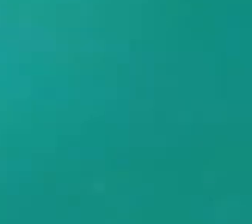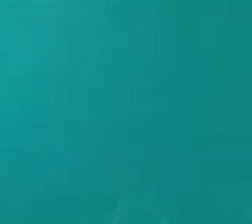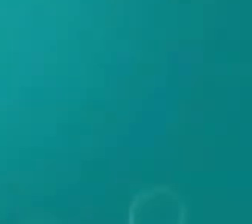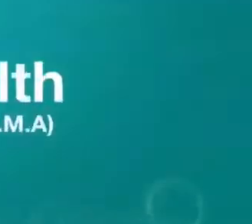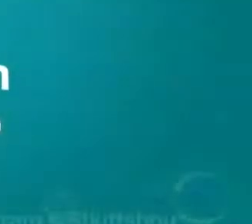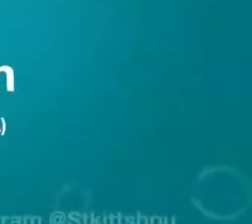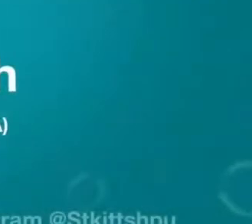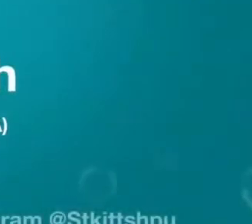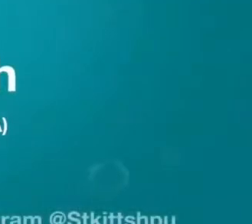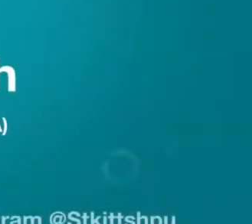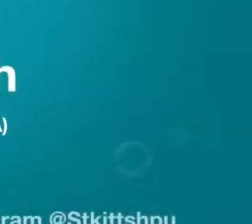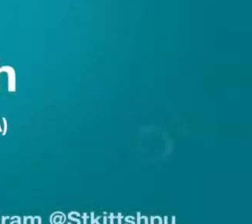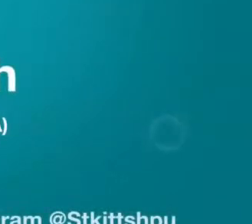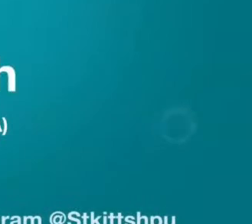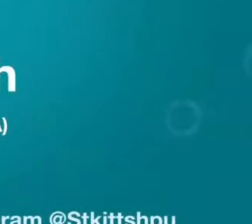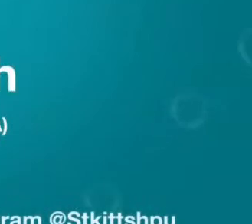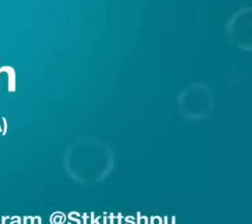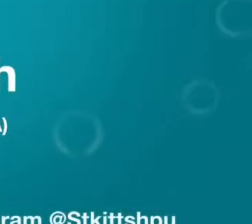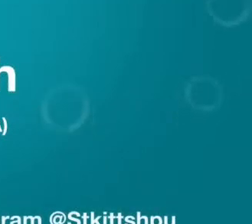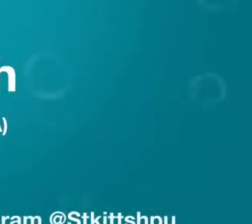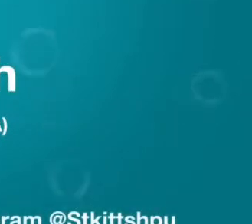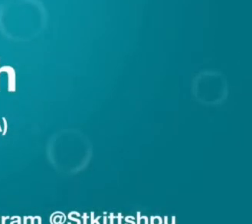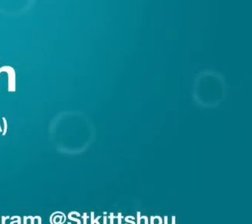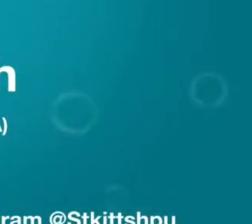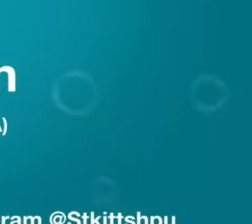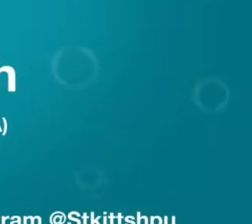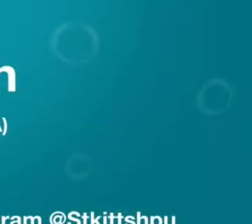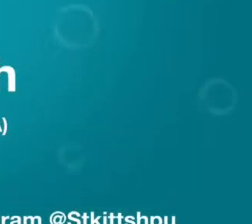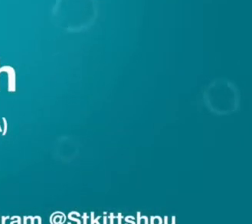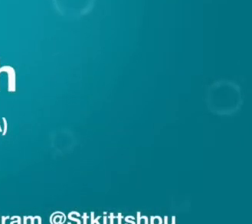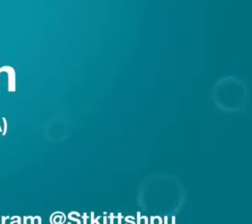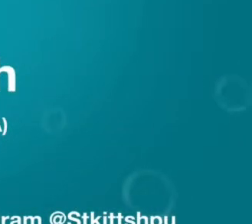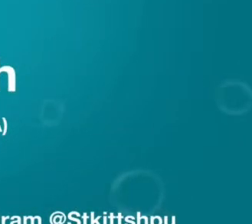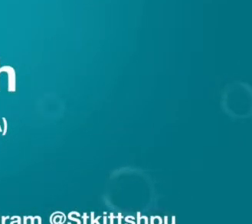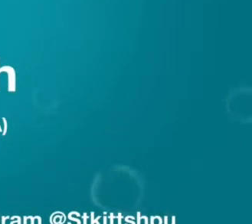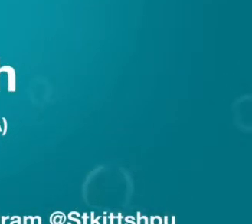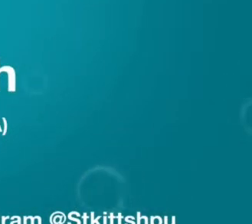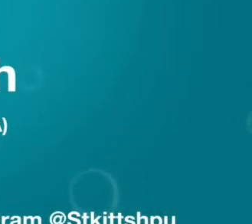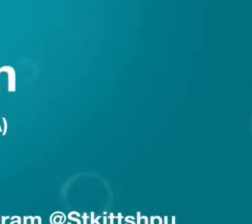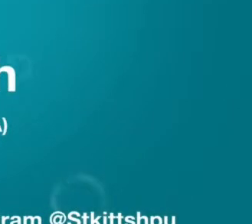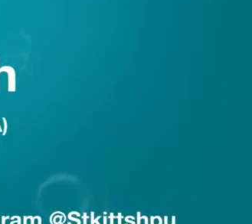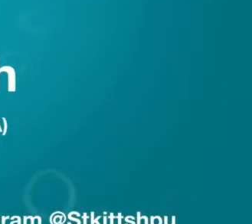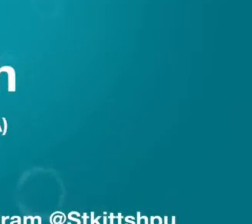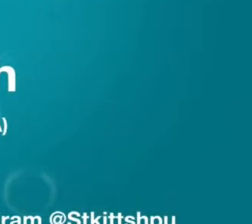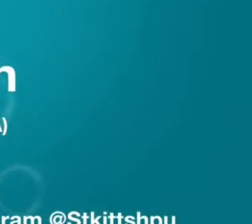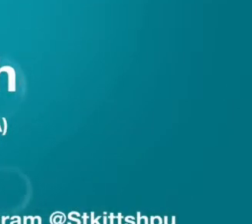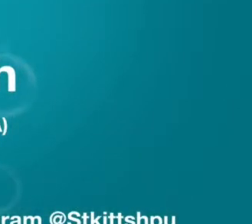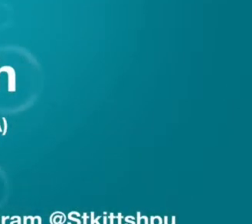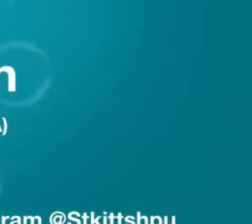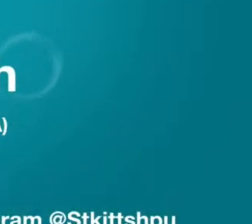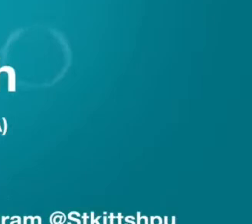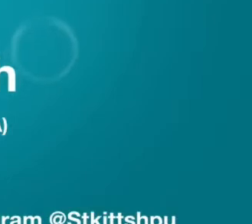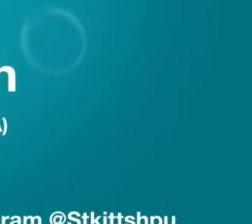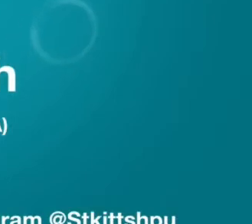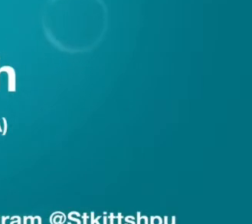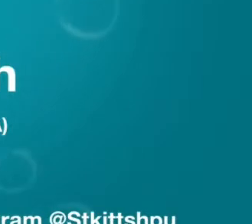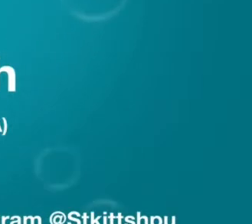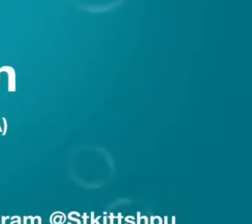of the coronavirus. This is a message from the Ministry of Health and the National Emergency Management Agency, NEPA.